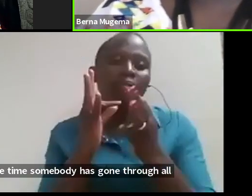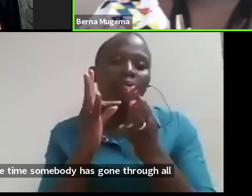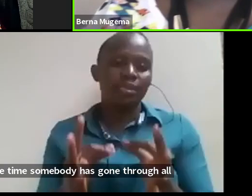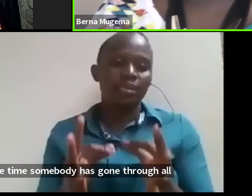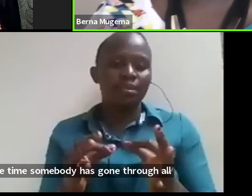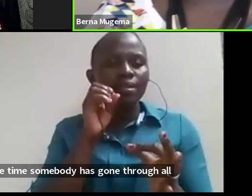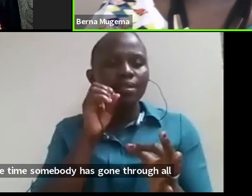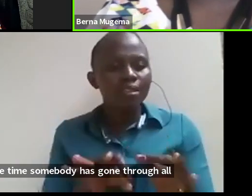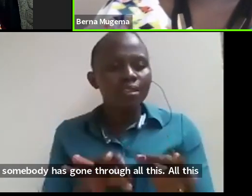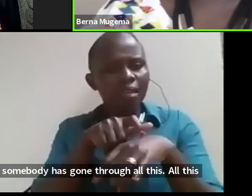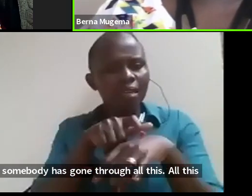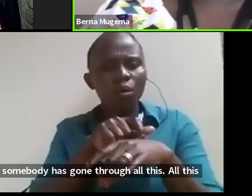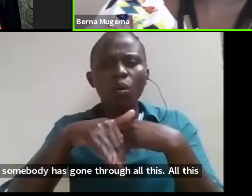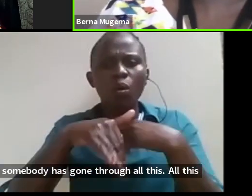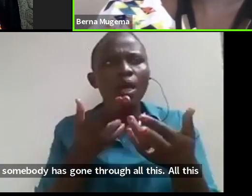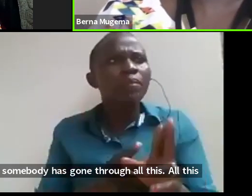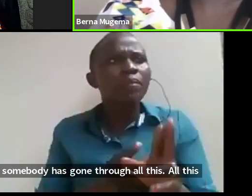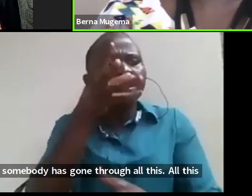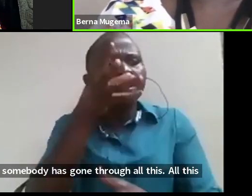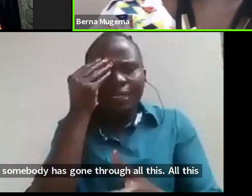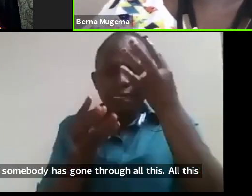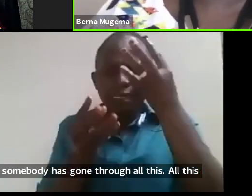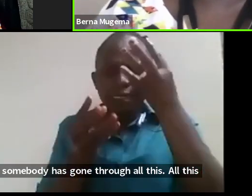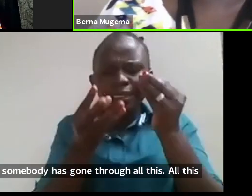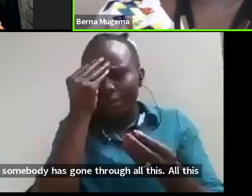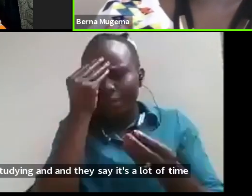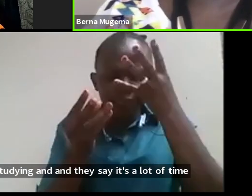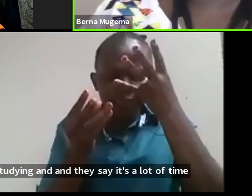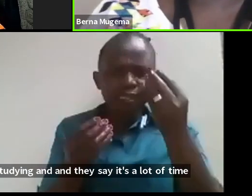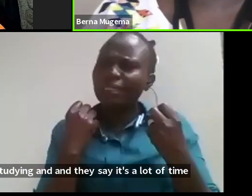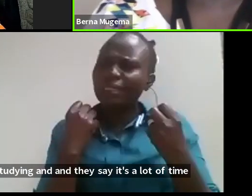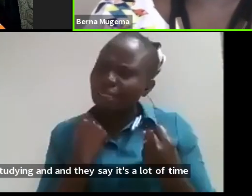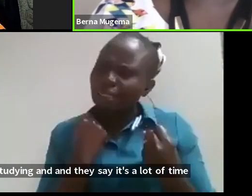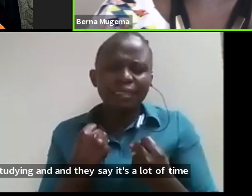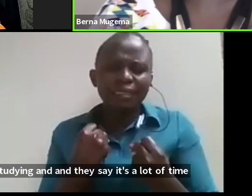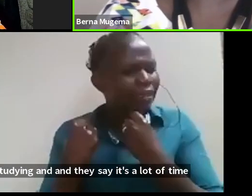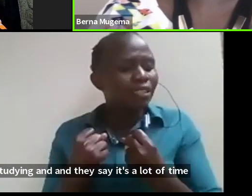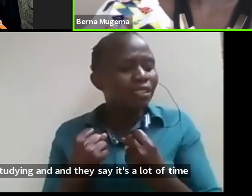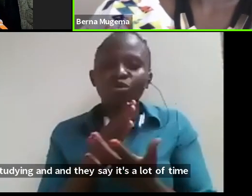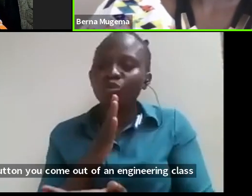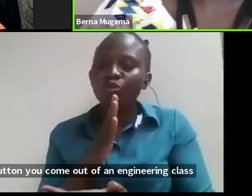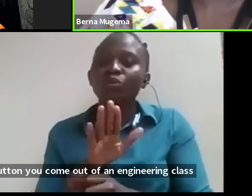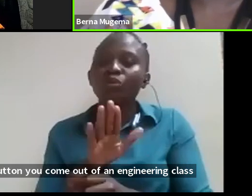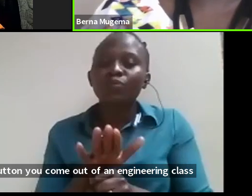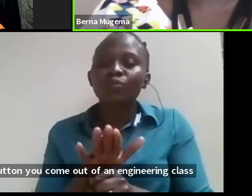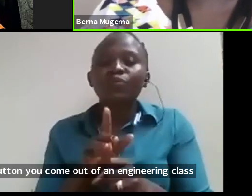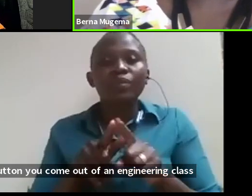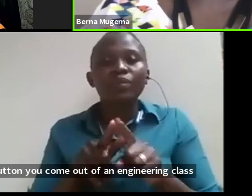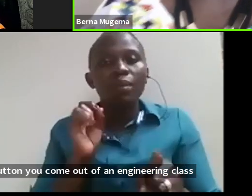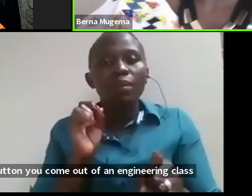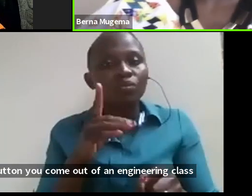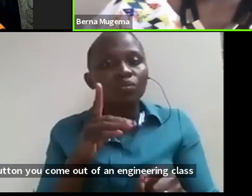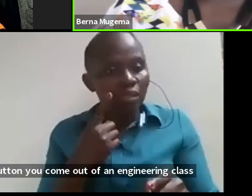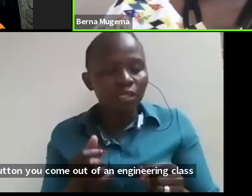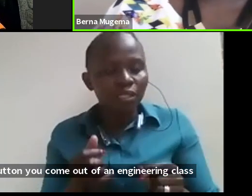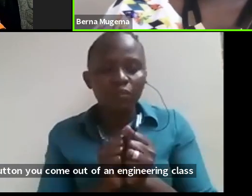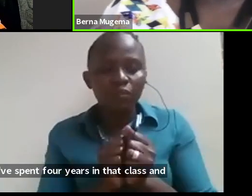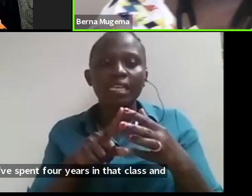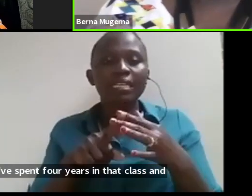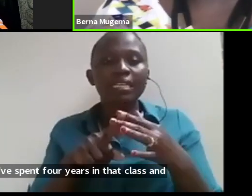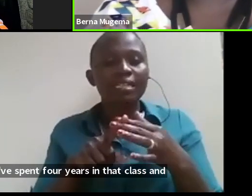all this time of studying, and I say it's a lot of time, because by the time you come out of an engineering class, you've spent 4 years in that class